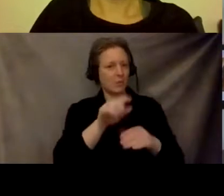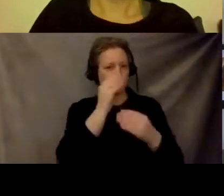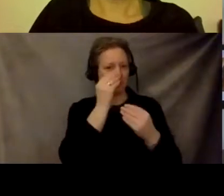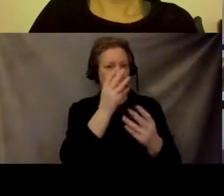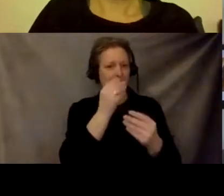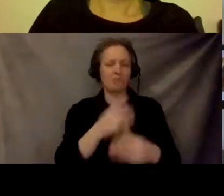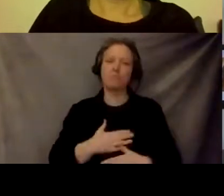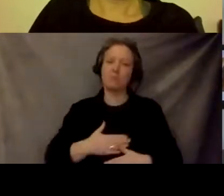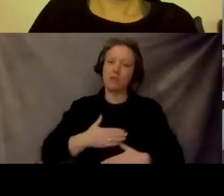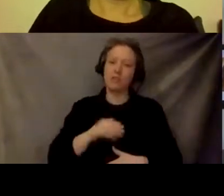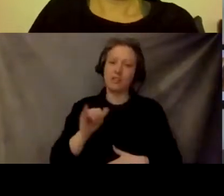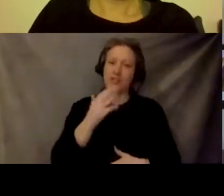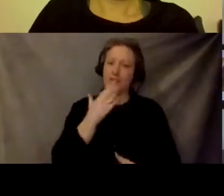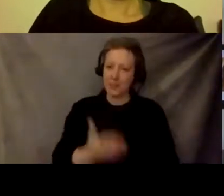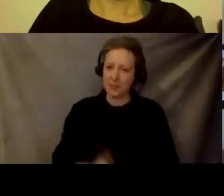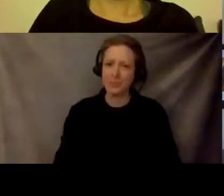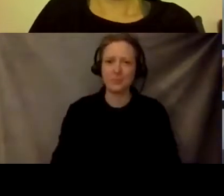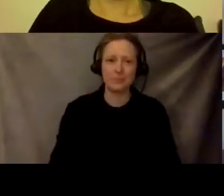good.